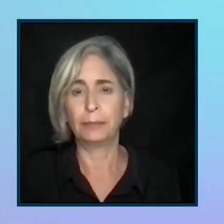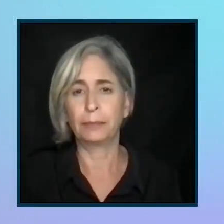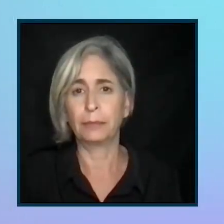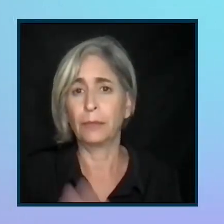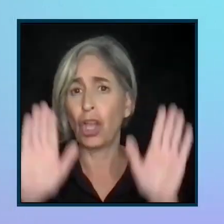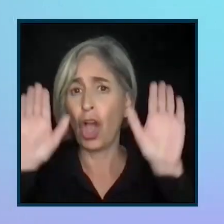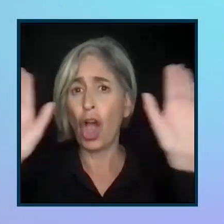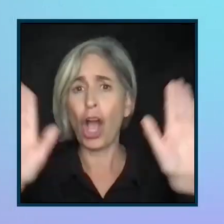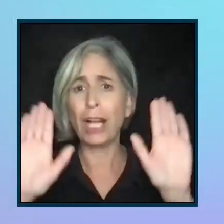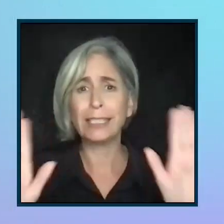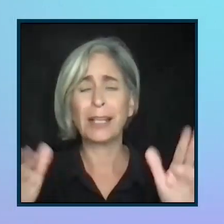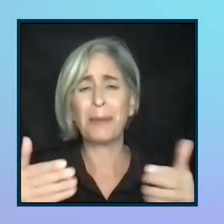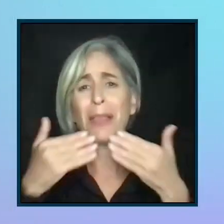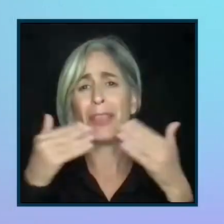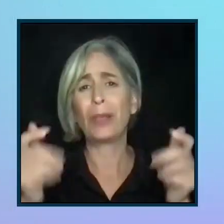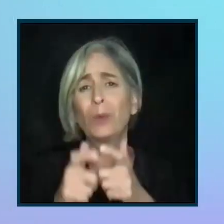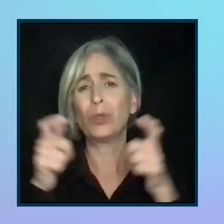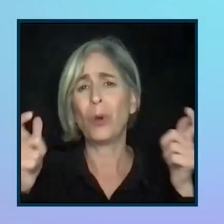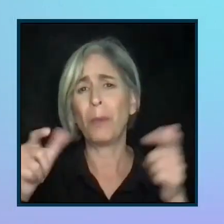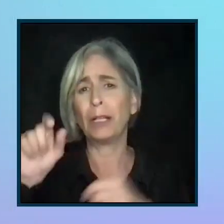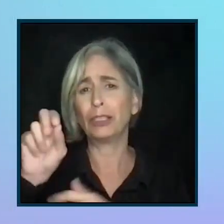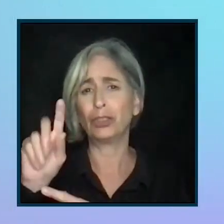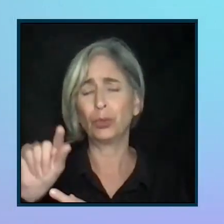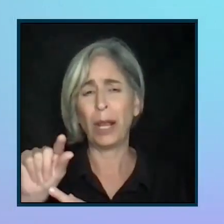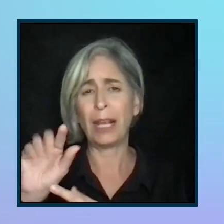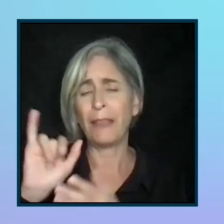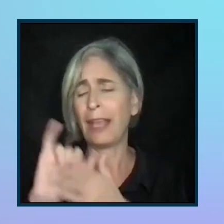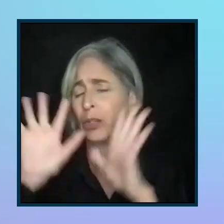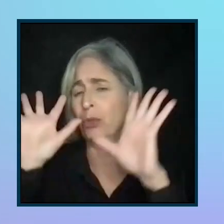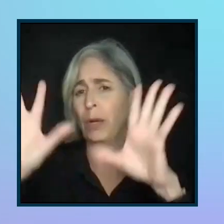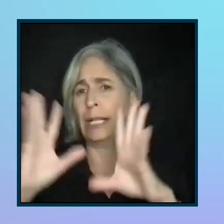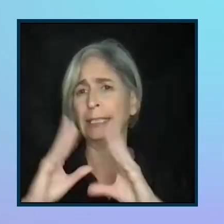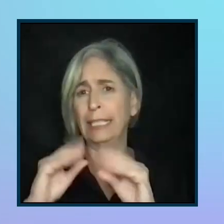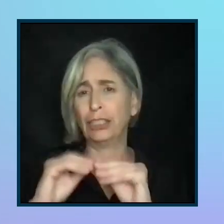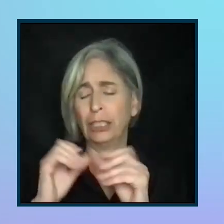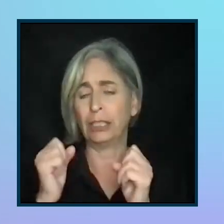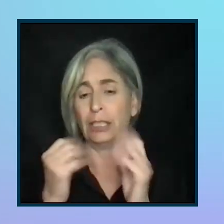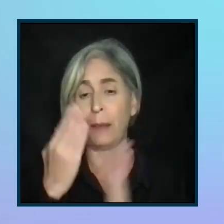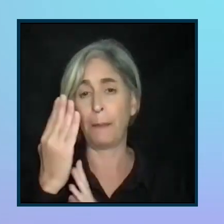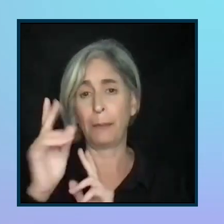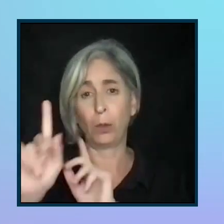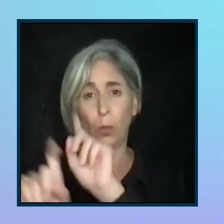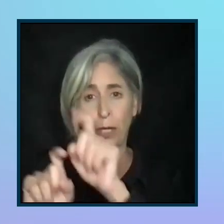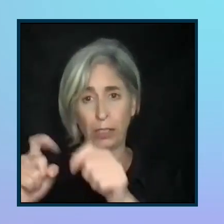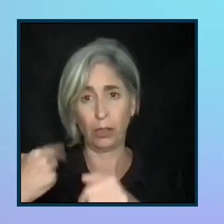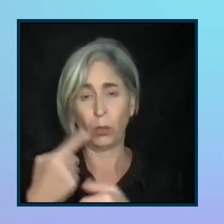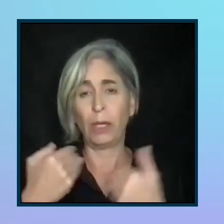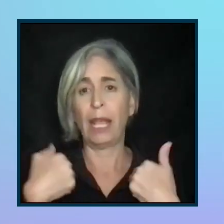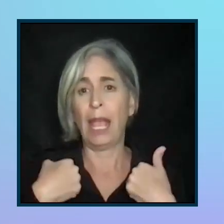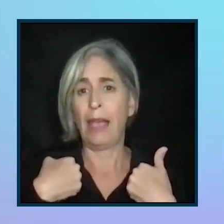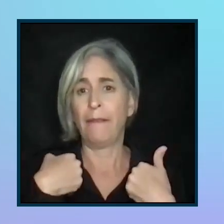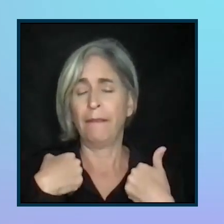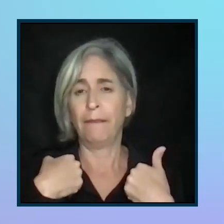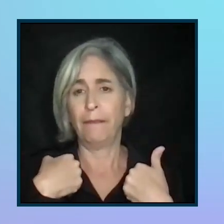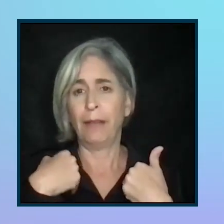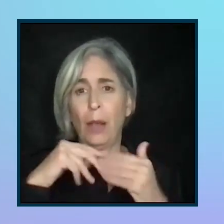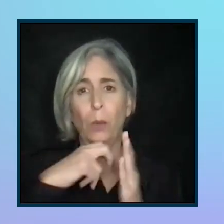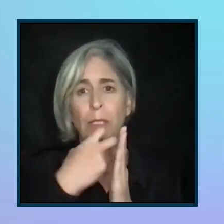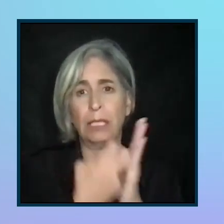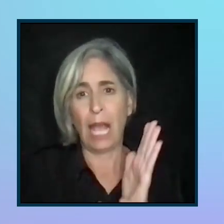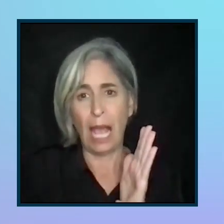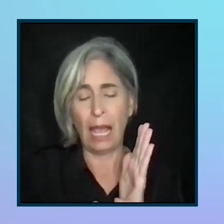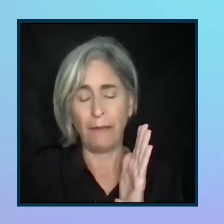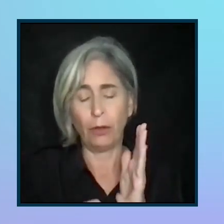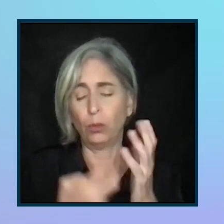Awesome. Thank you so much, Greg, for that great session. We do have quite a few questions in here, so I'm just going to dive right in if that's good